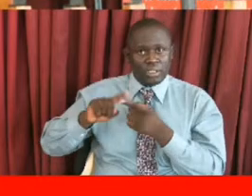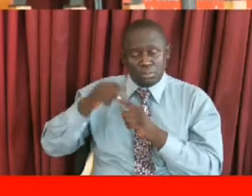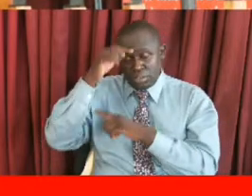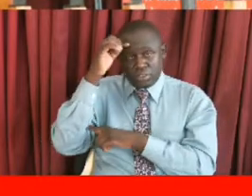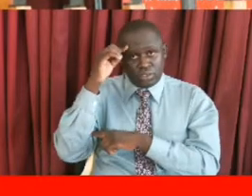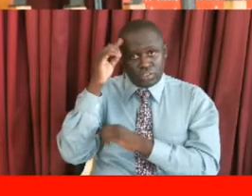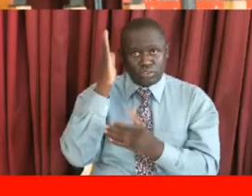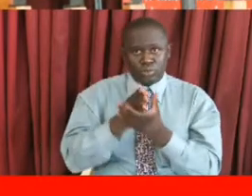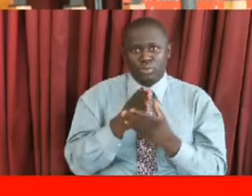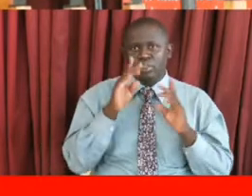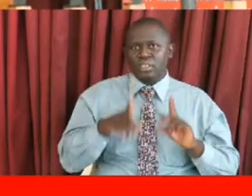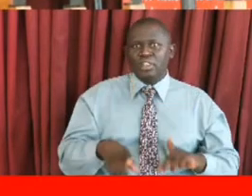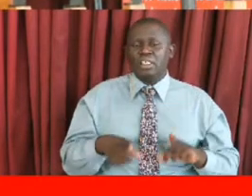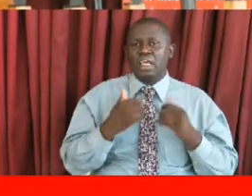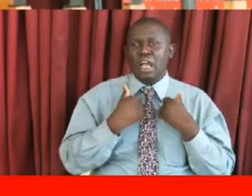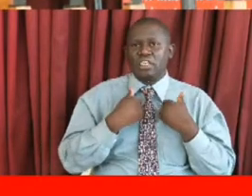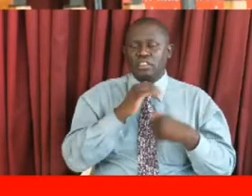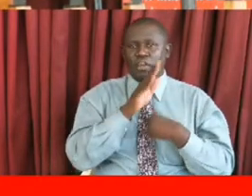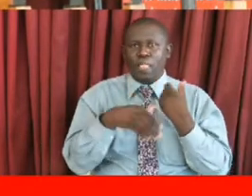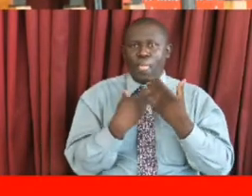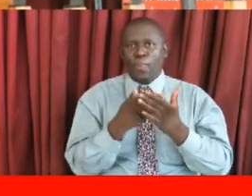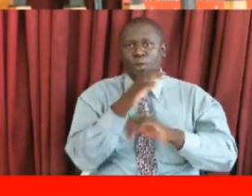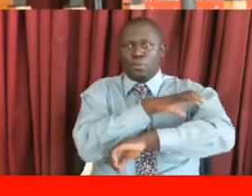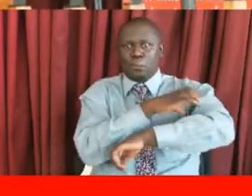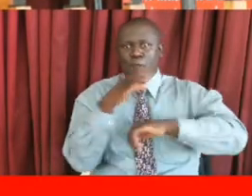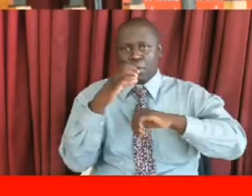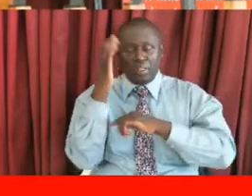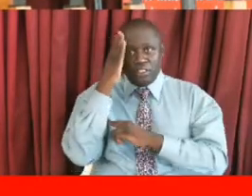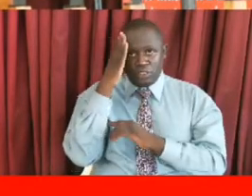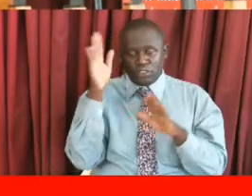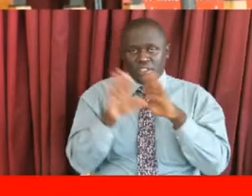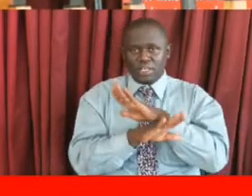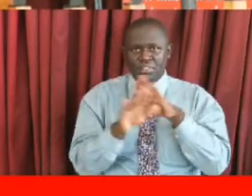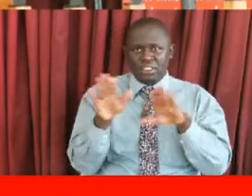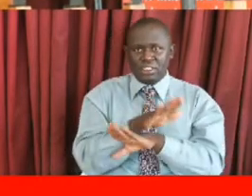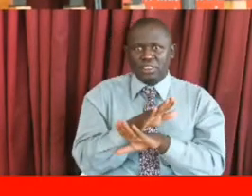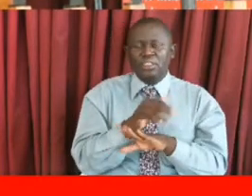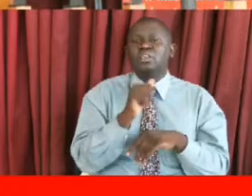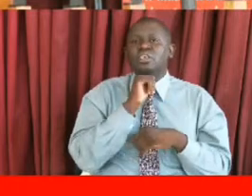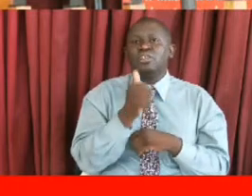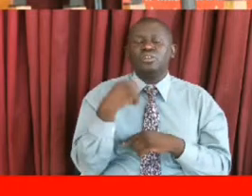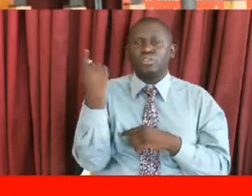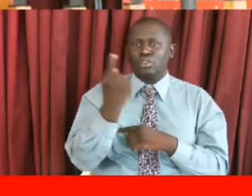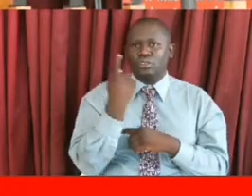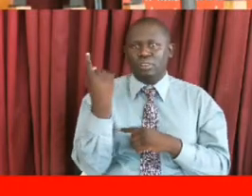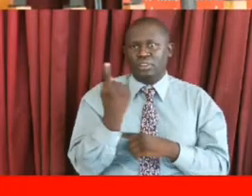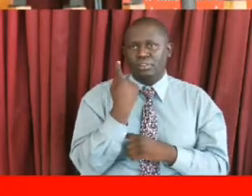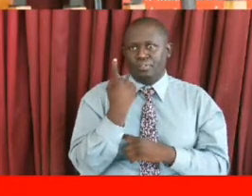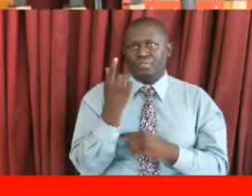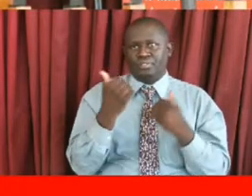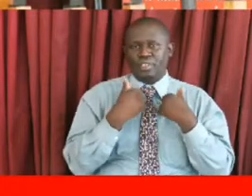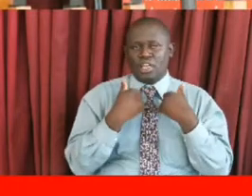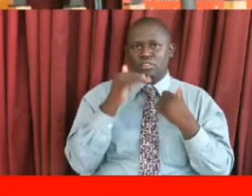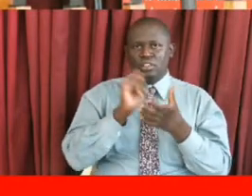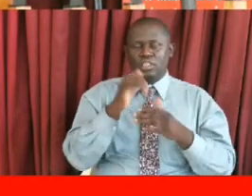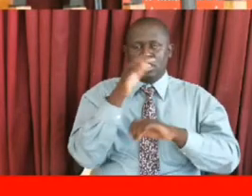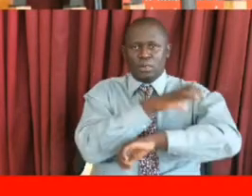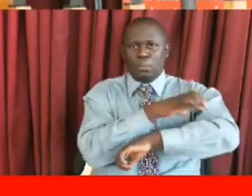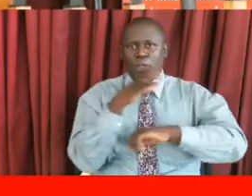he's infinite and omn that he not only is infinite